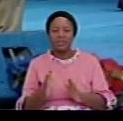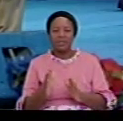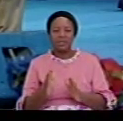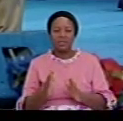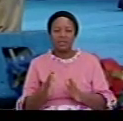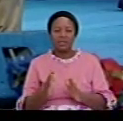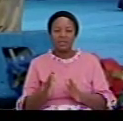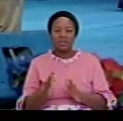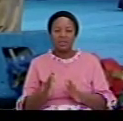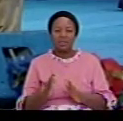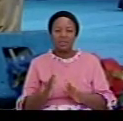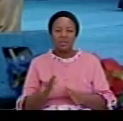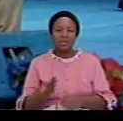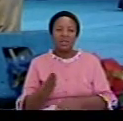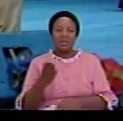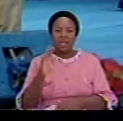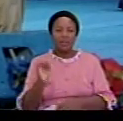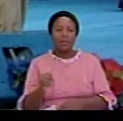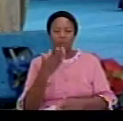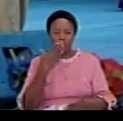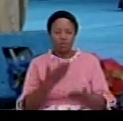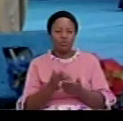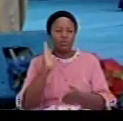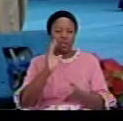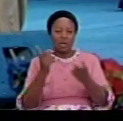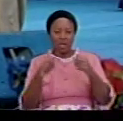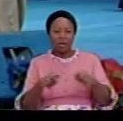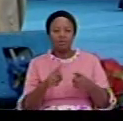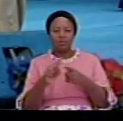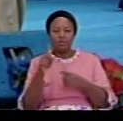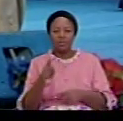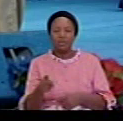Thereby good shall come unto thee.